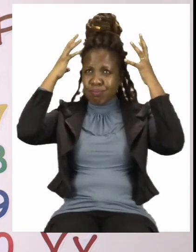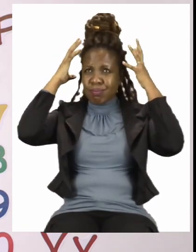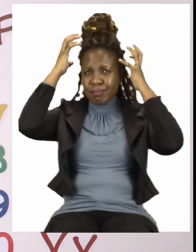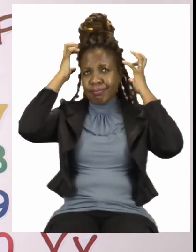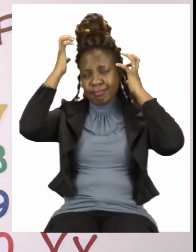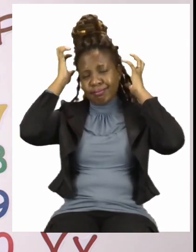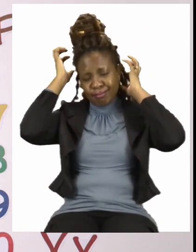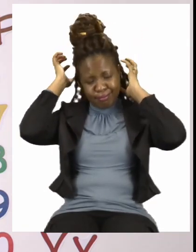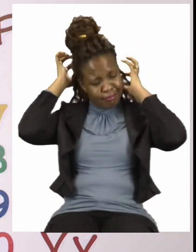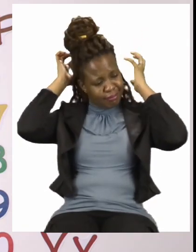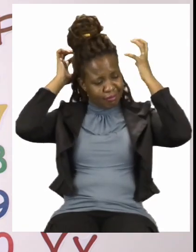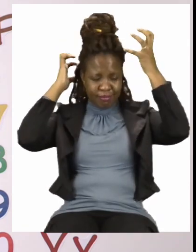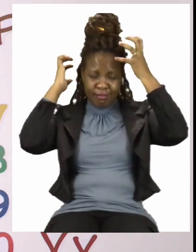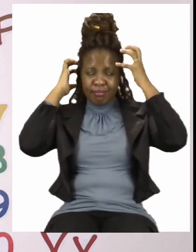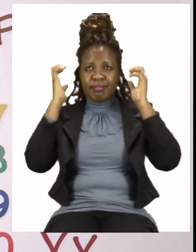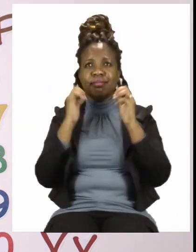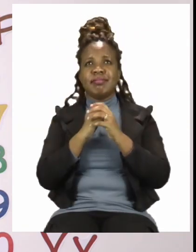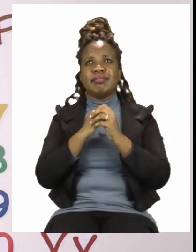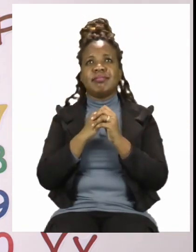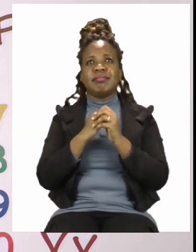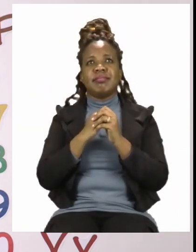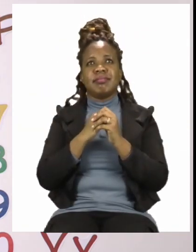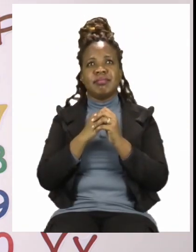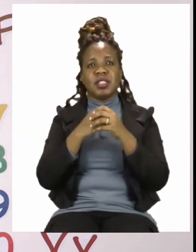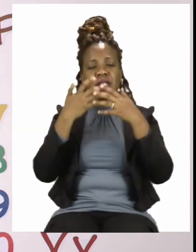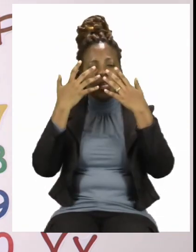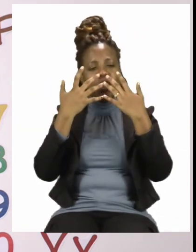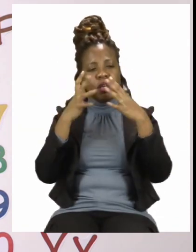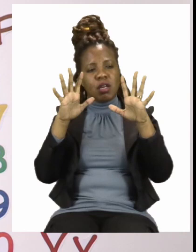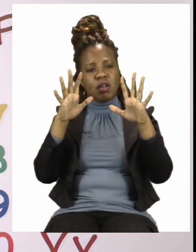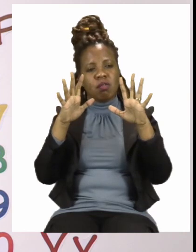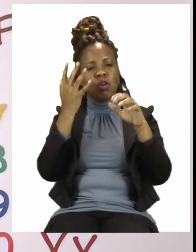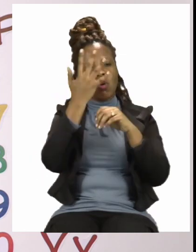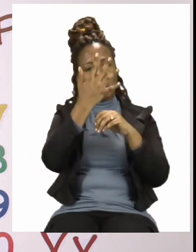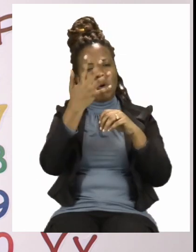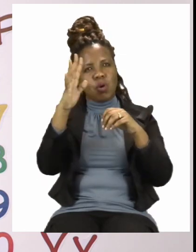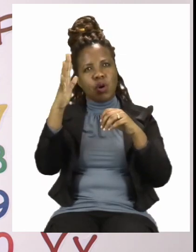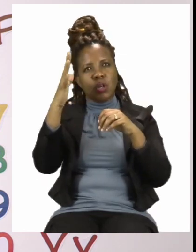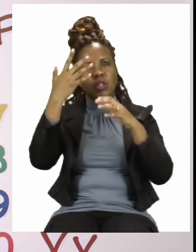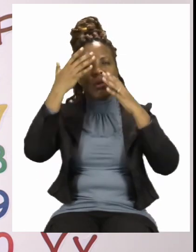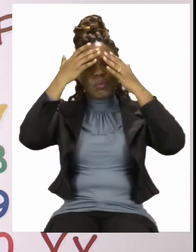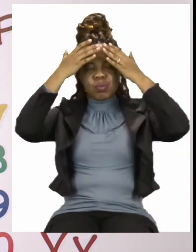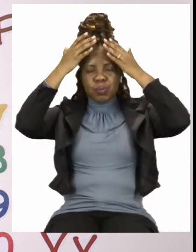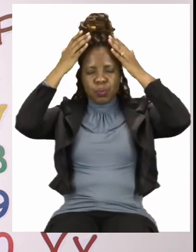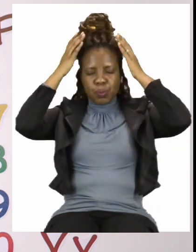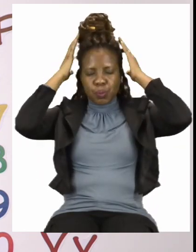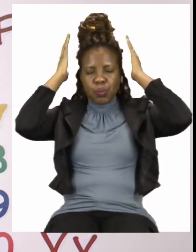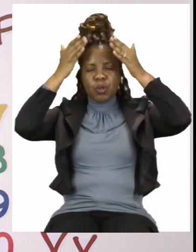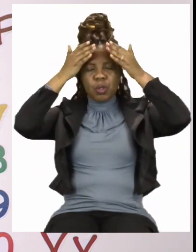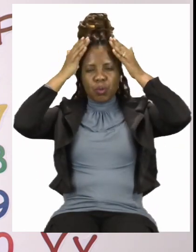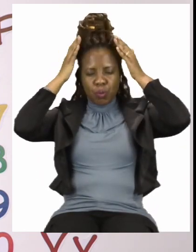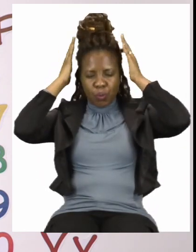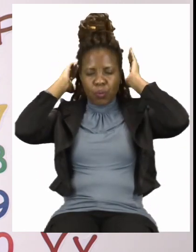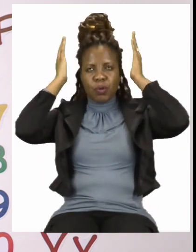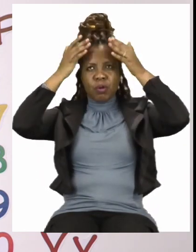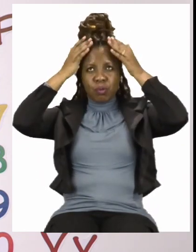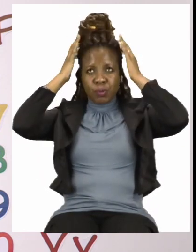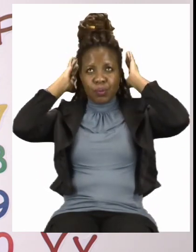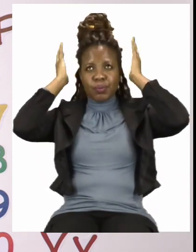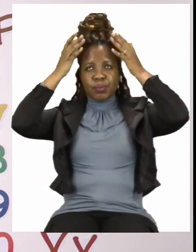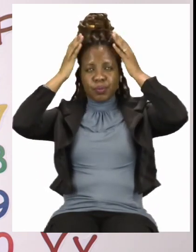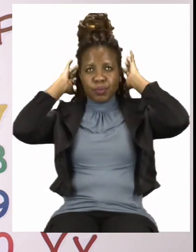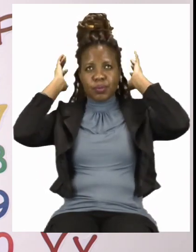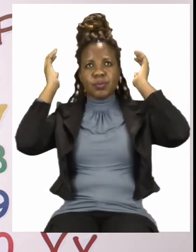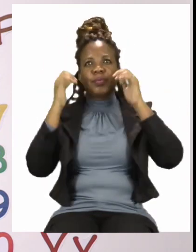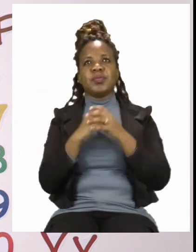our hair. Then when we are done, we take water so that we can rinse our hair out.